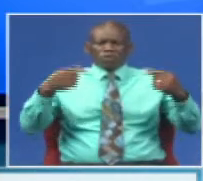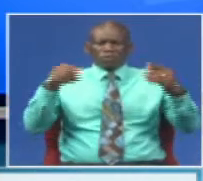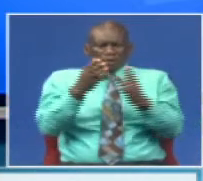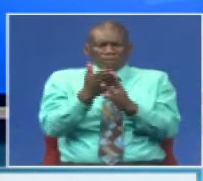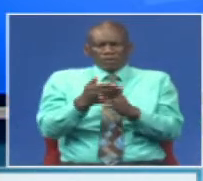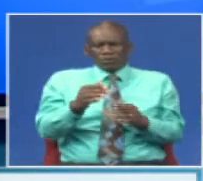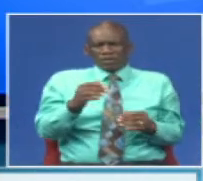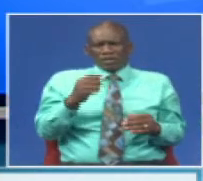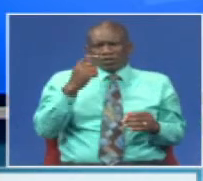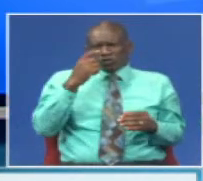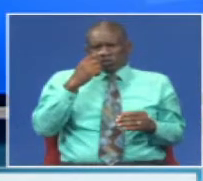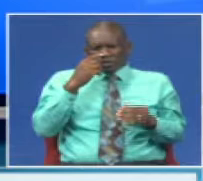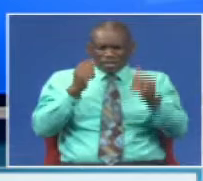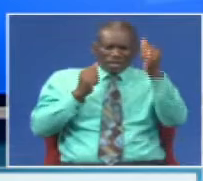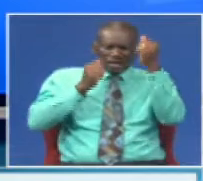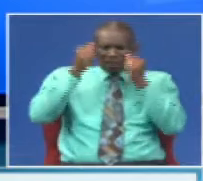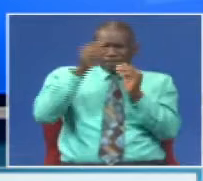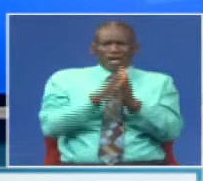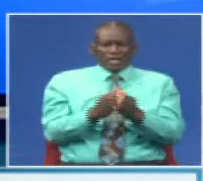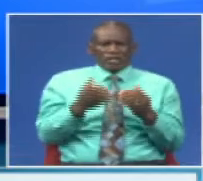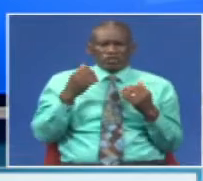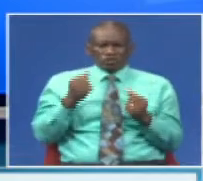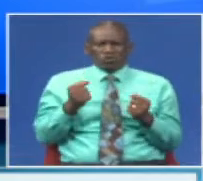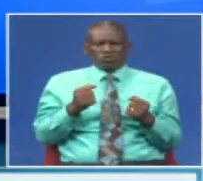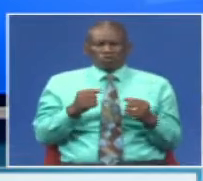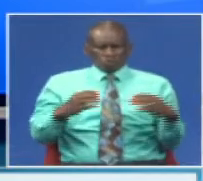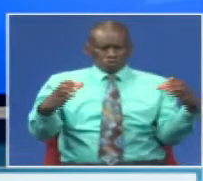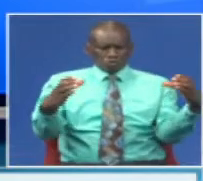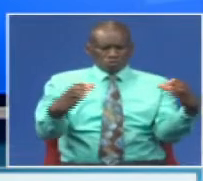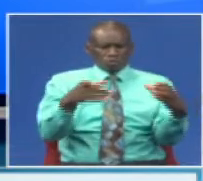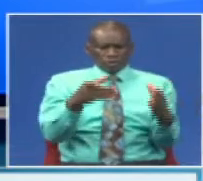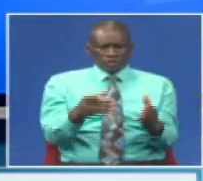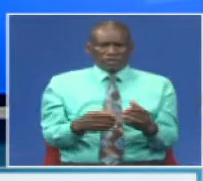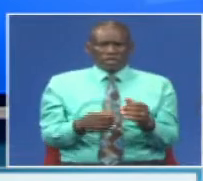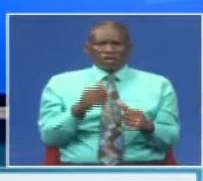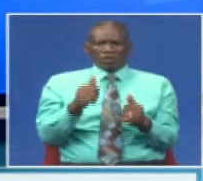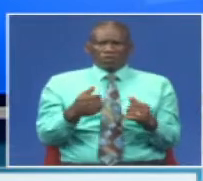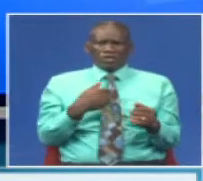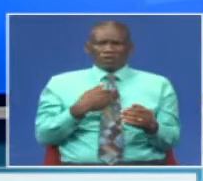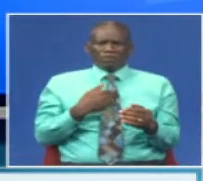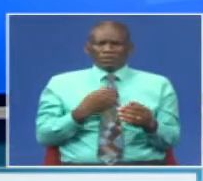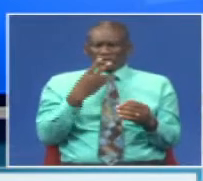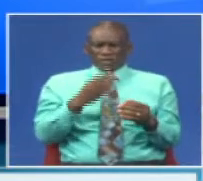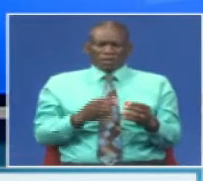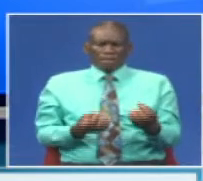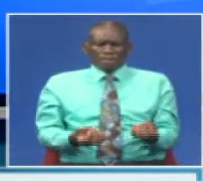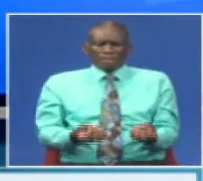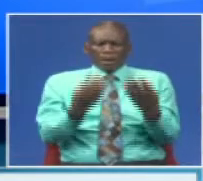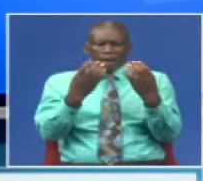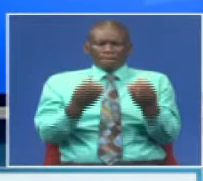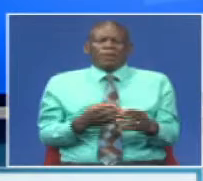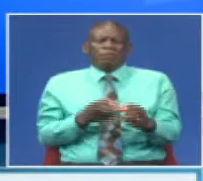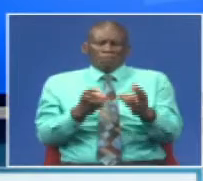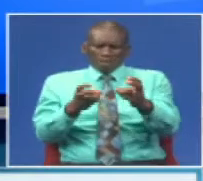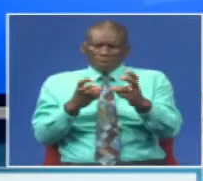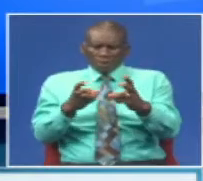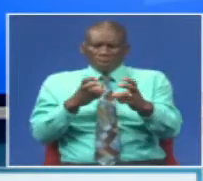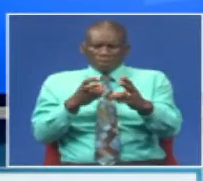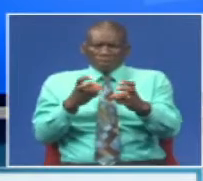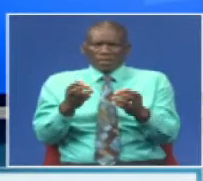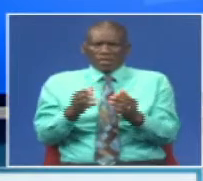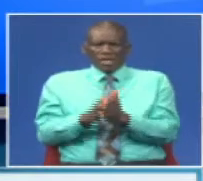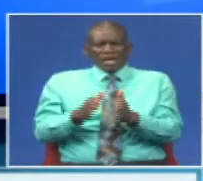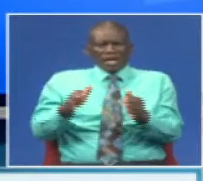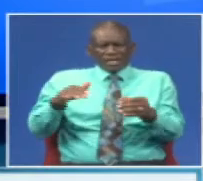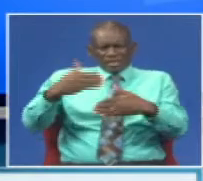Sudan's military and a powerful paramilitary force has seen airstrikes, shelling and gunfire hit busy neighborhoods